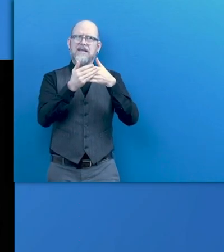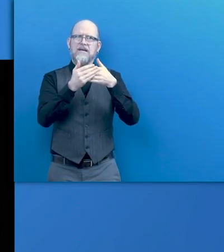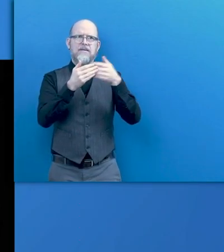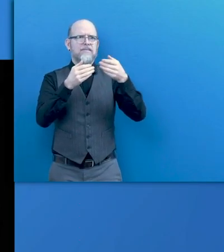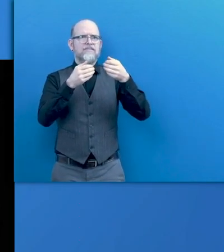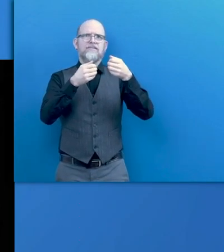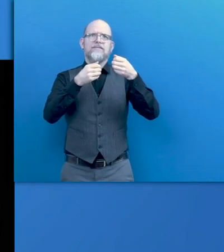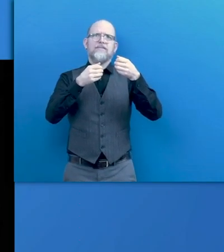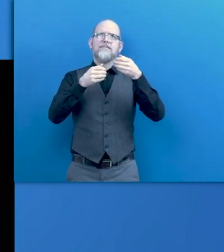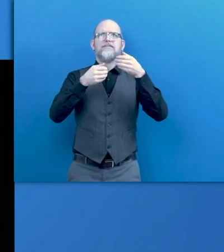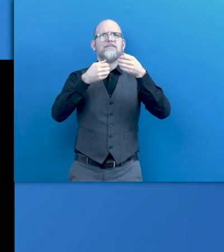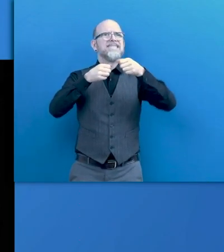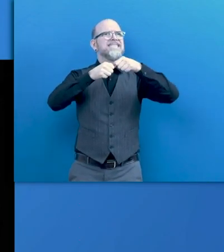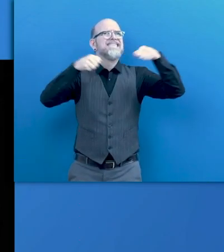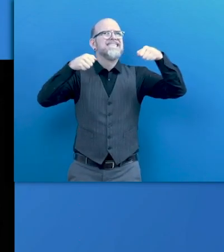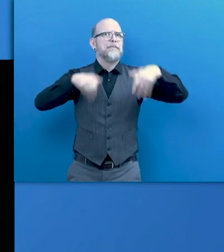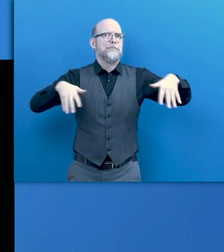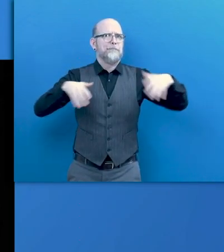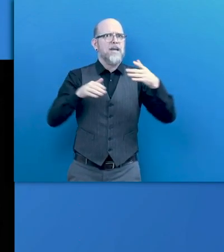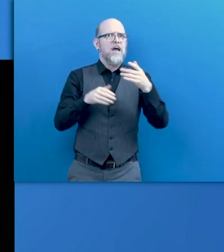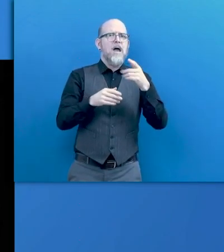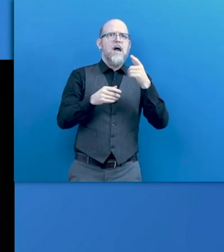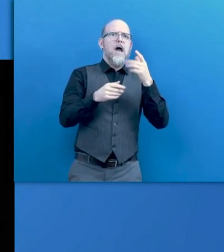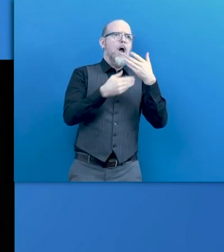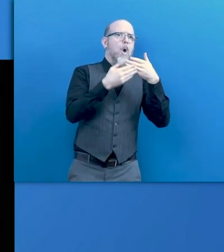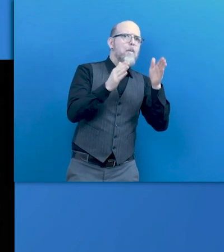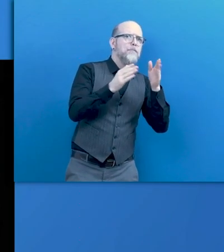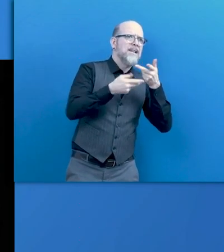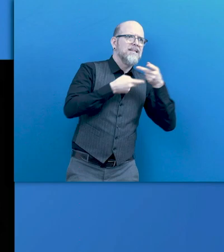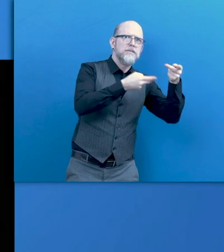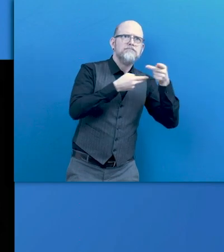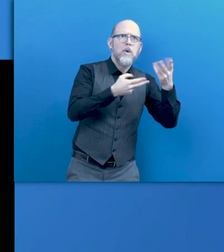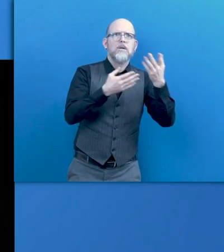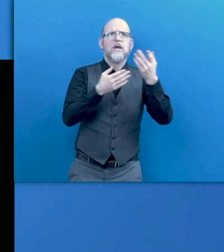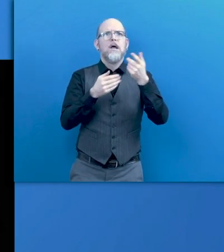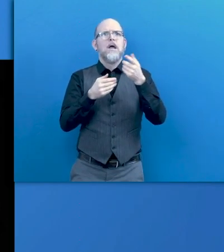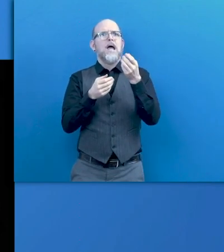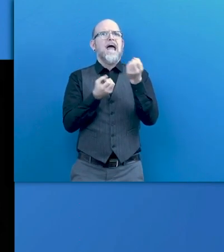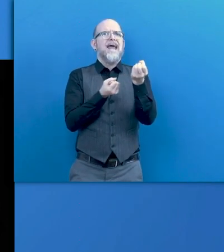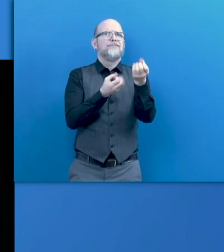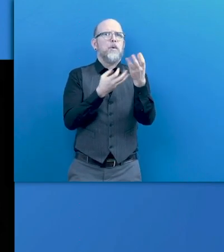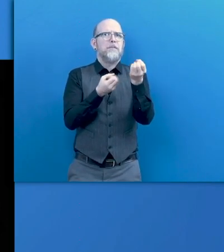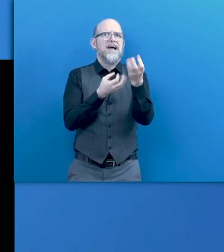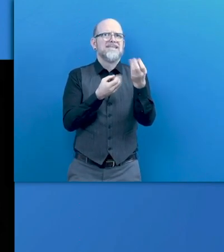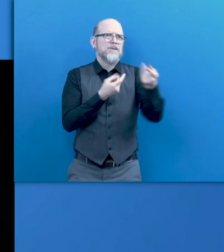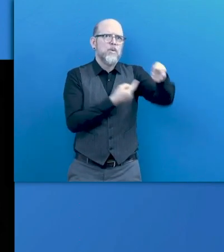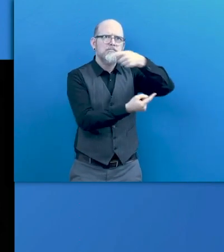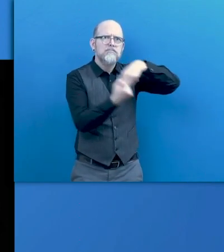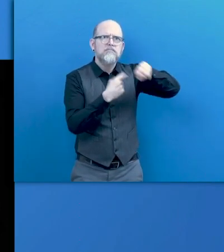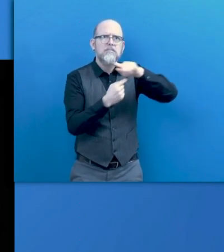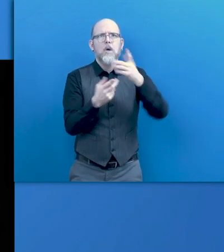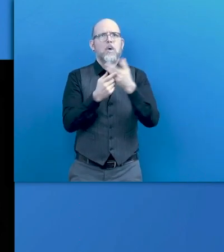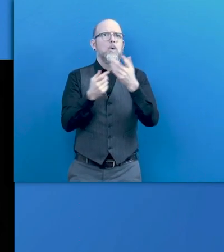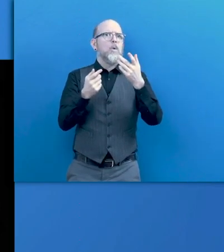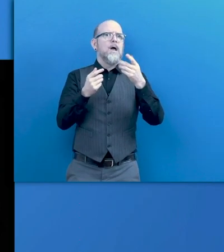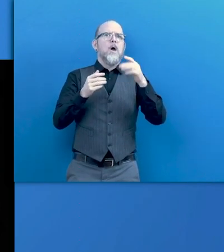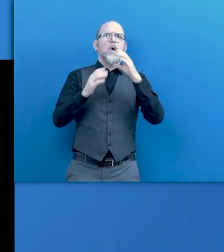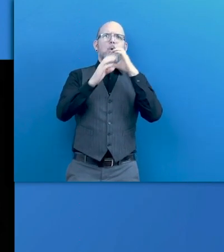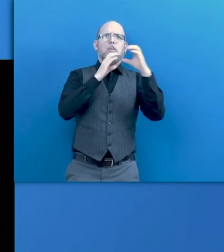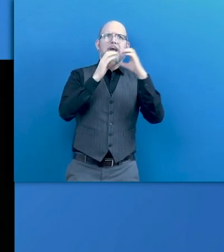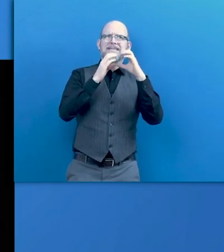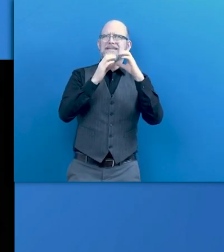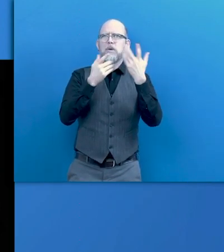Structural and other facilities, means of transport, technical objects of daily use, information processing systems, acoustic and visual information sources,